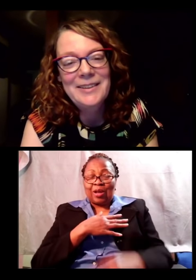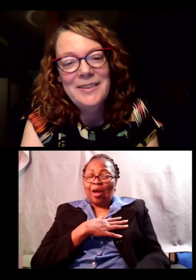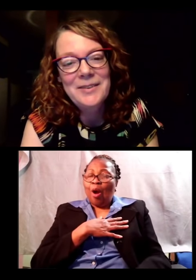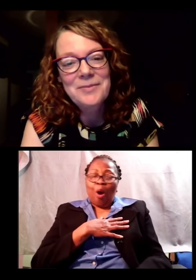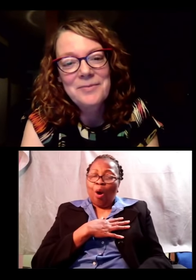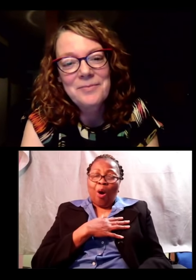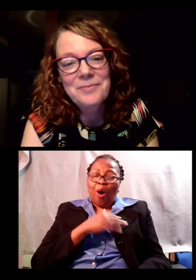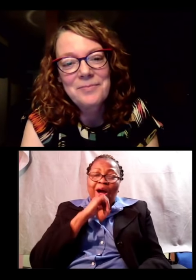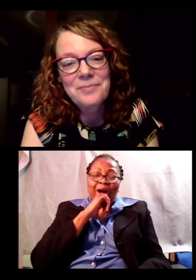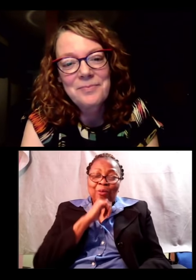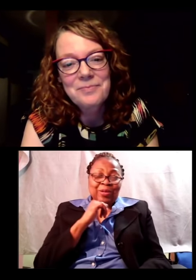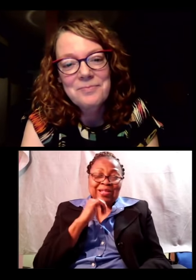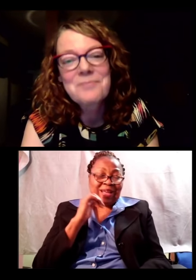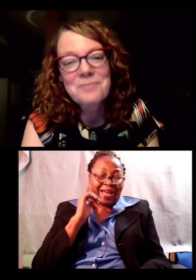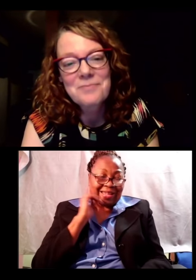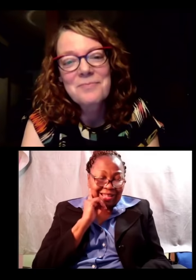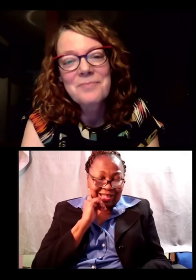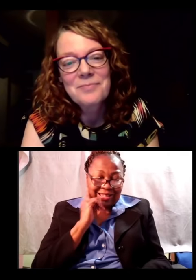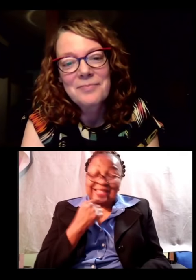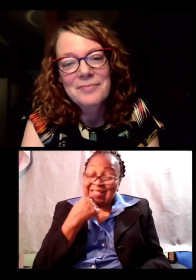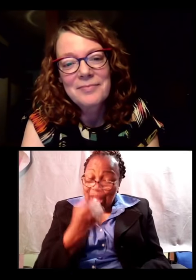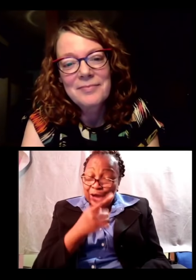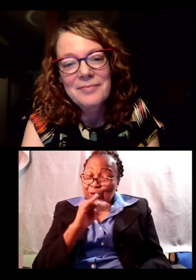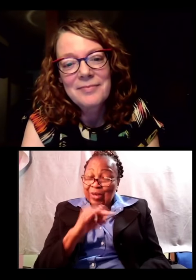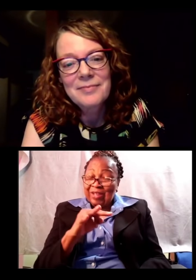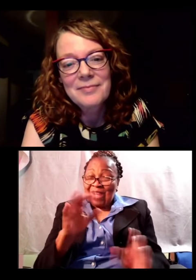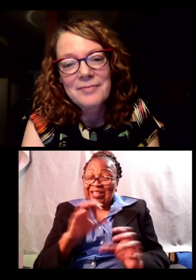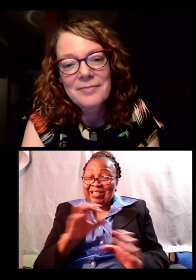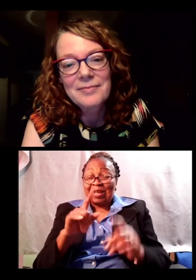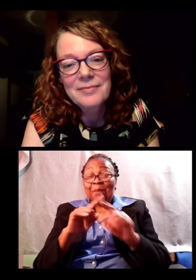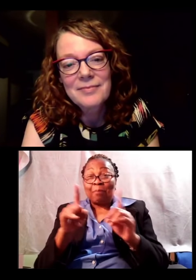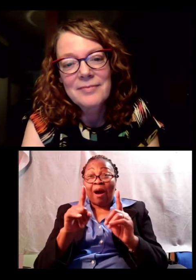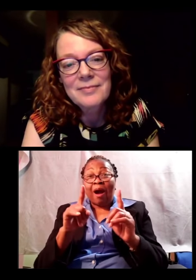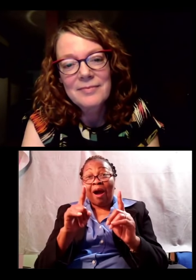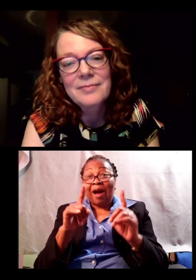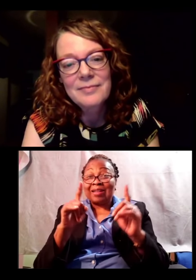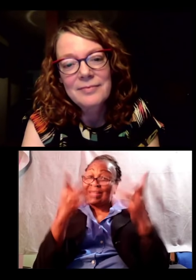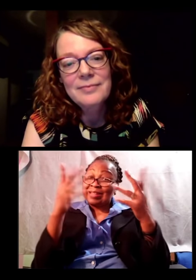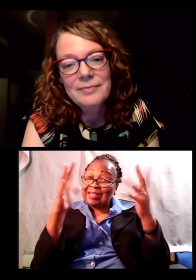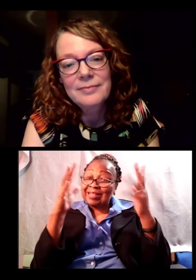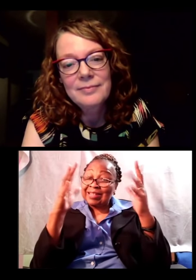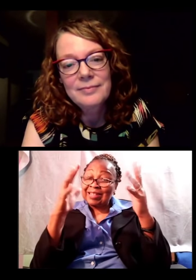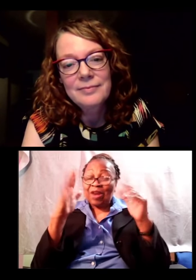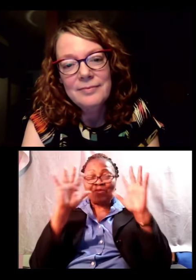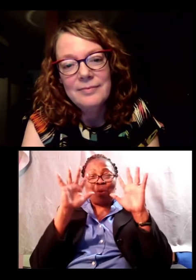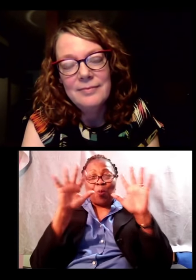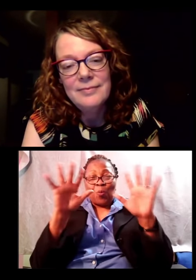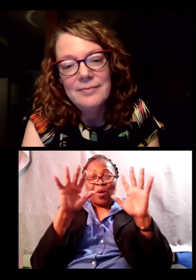for wonderful English teachers, because I had a wonderful English teacher too